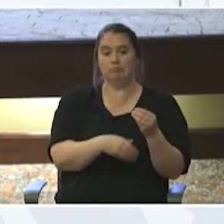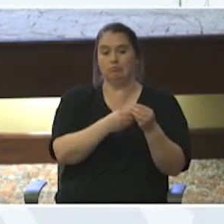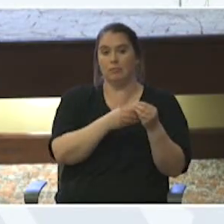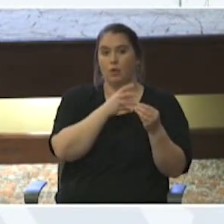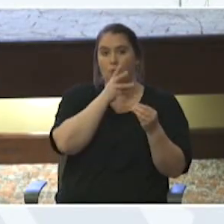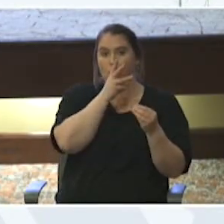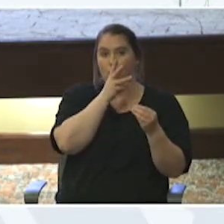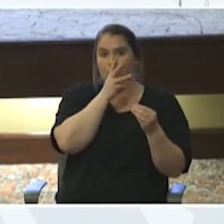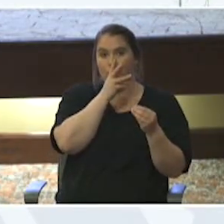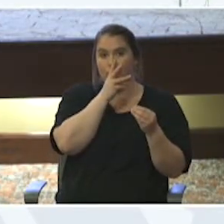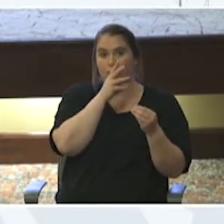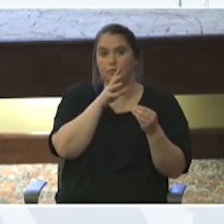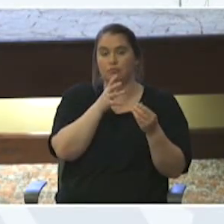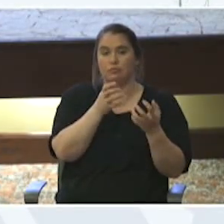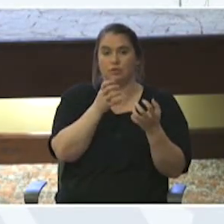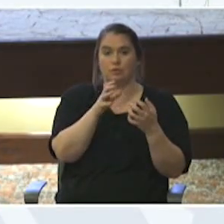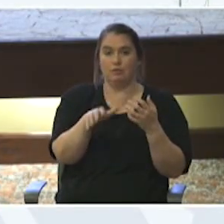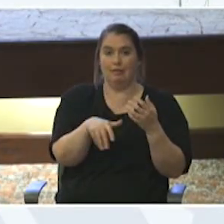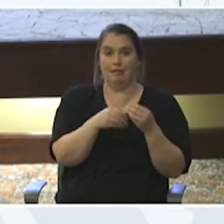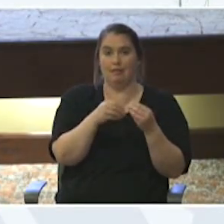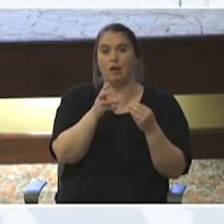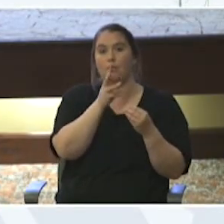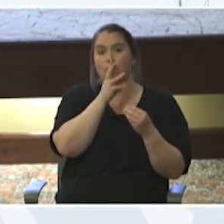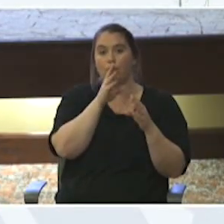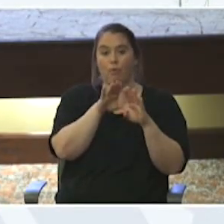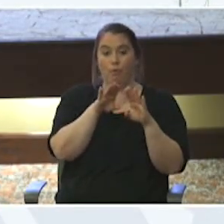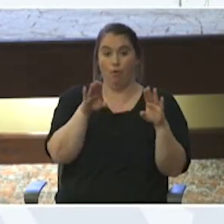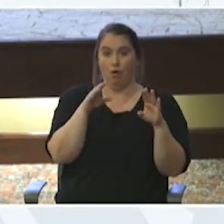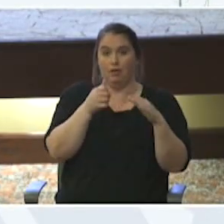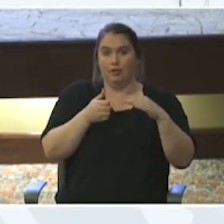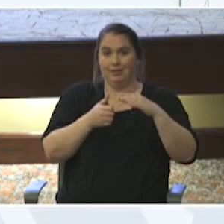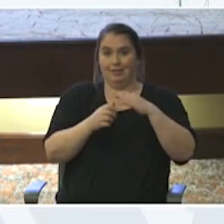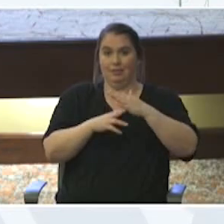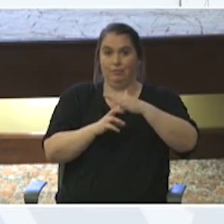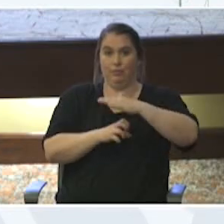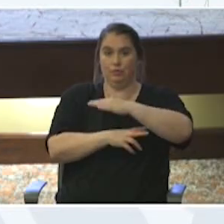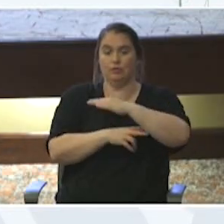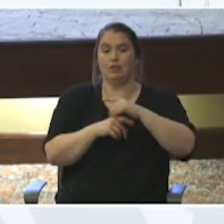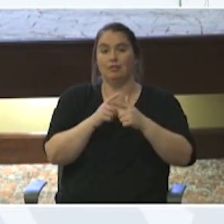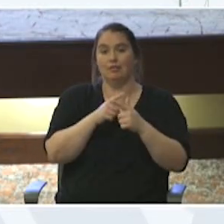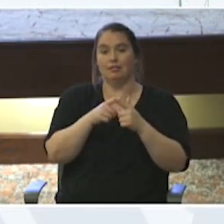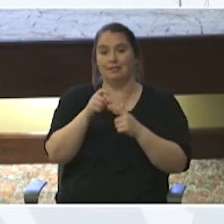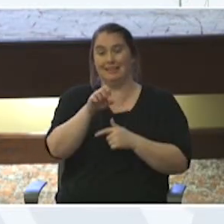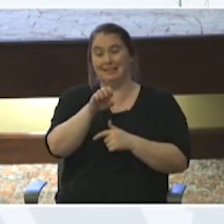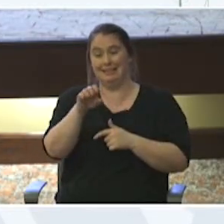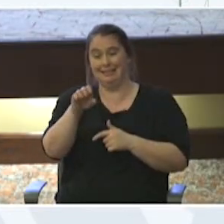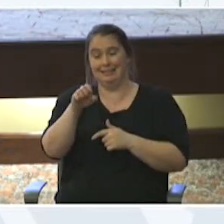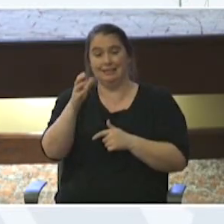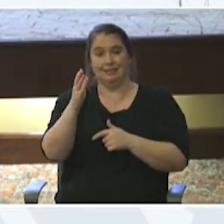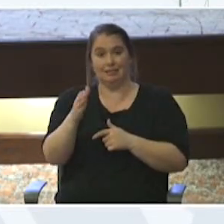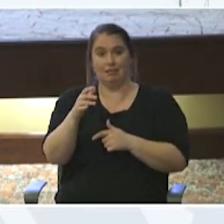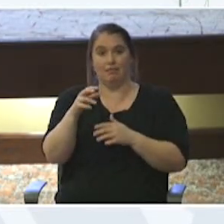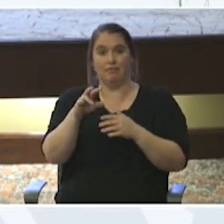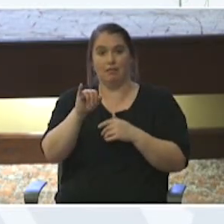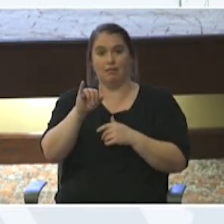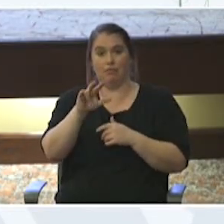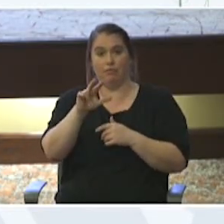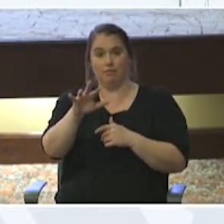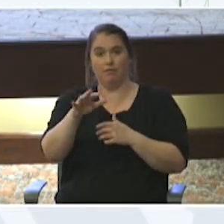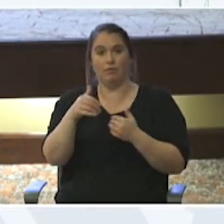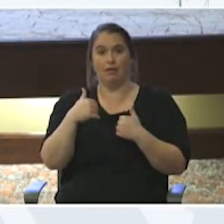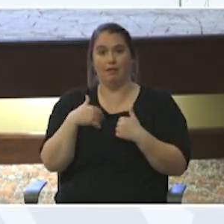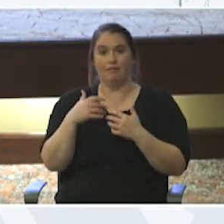interstate, the water wall. And then on the east end, of the east side of the interstate, we had an alternate for a